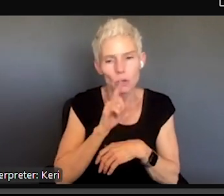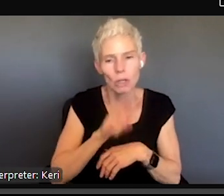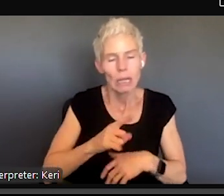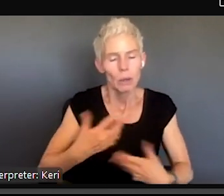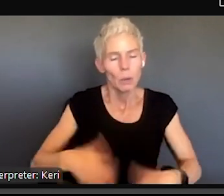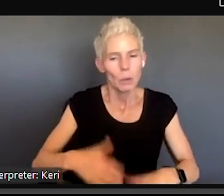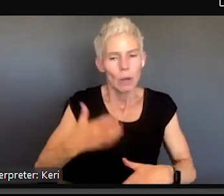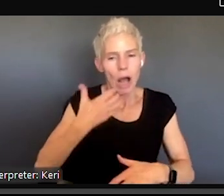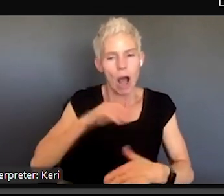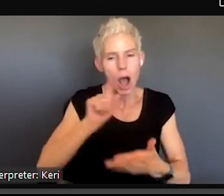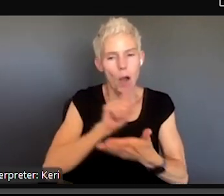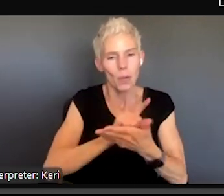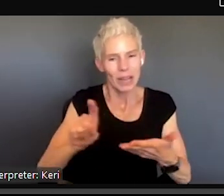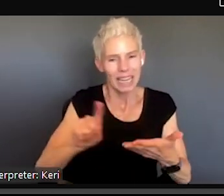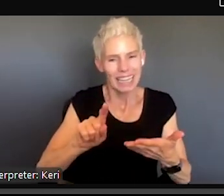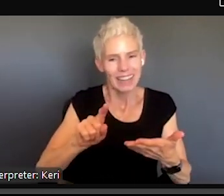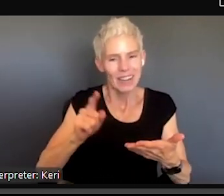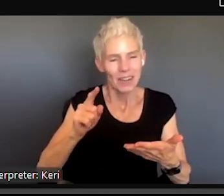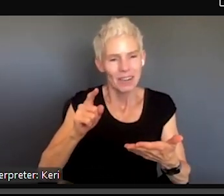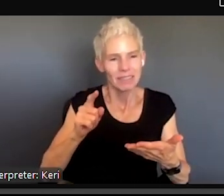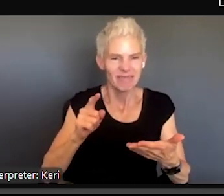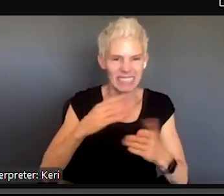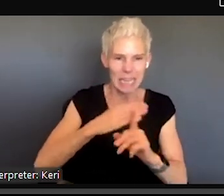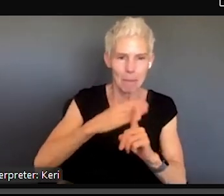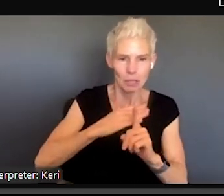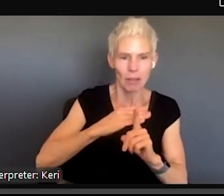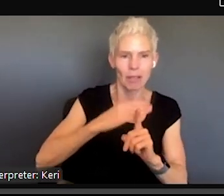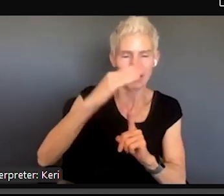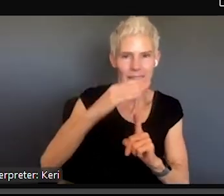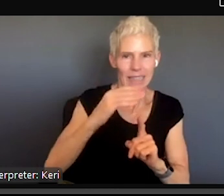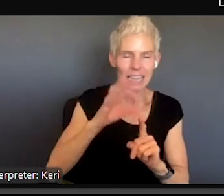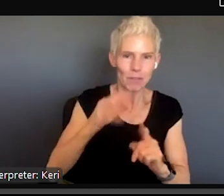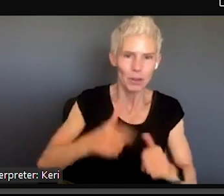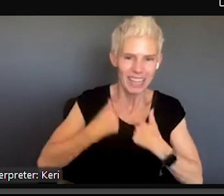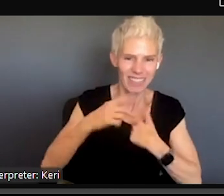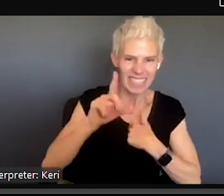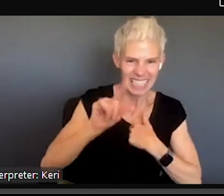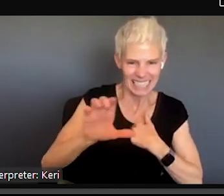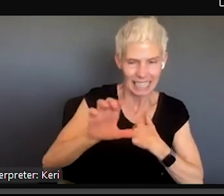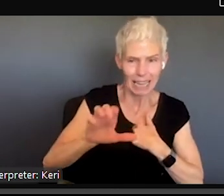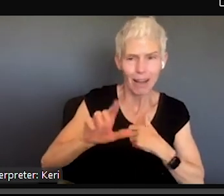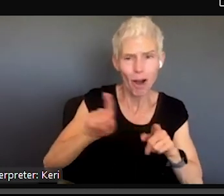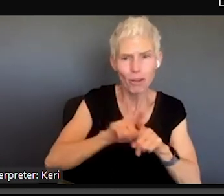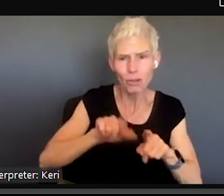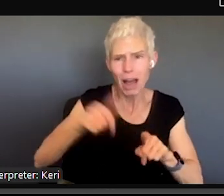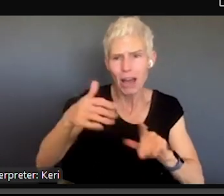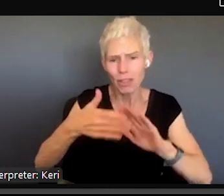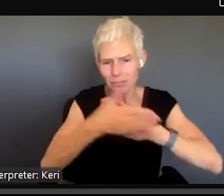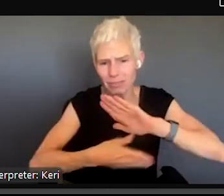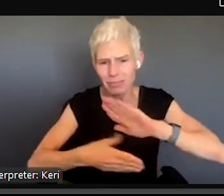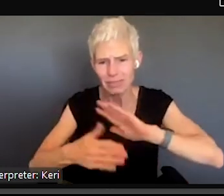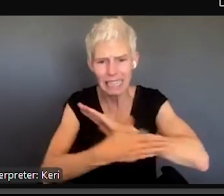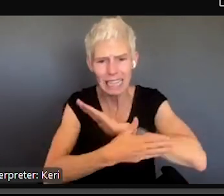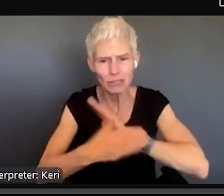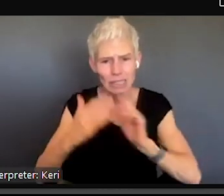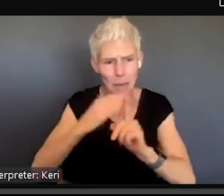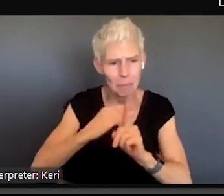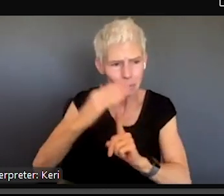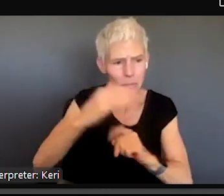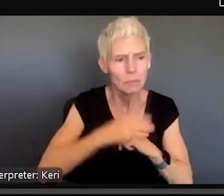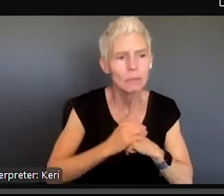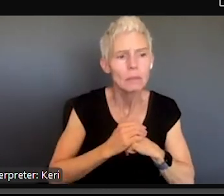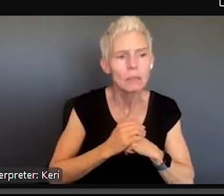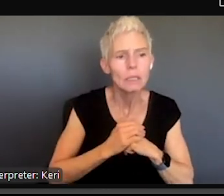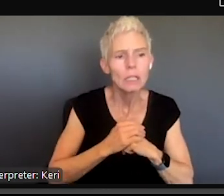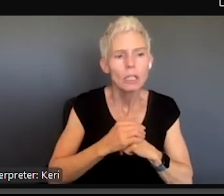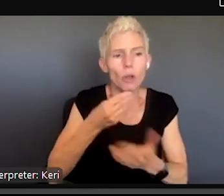week for those of us in DC and a lot of the country. So on the FY26 appropriations process,